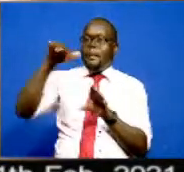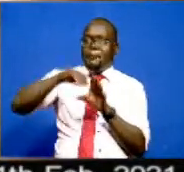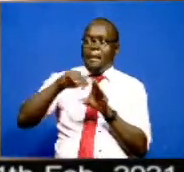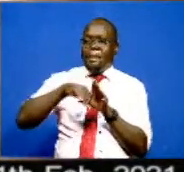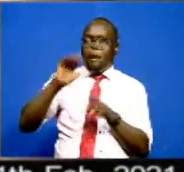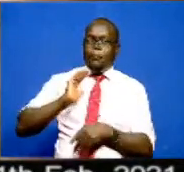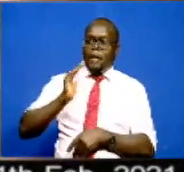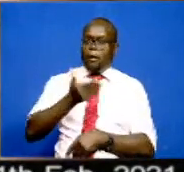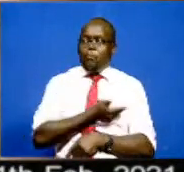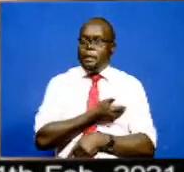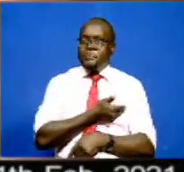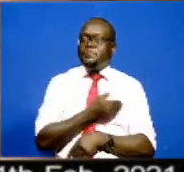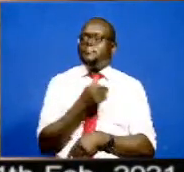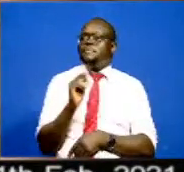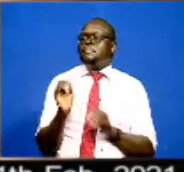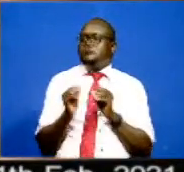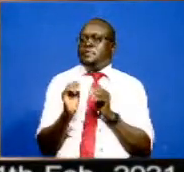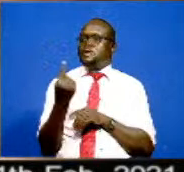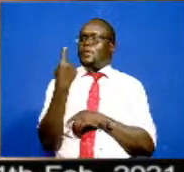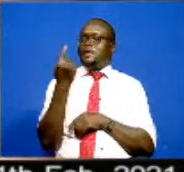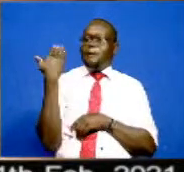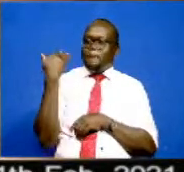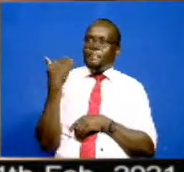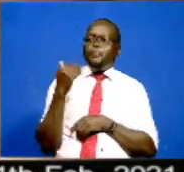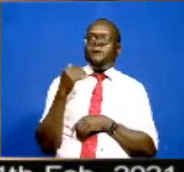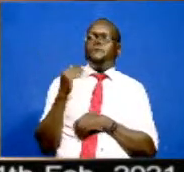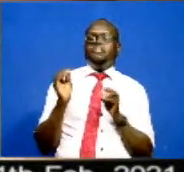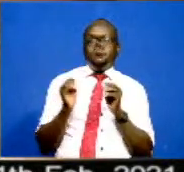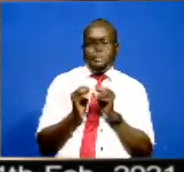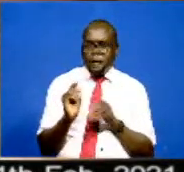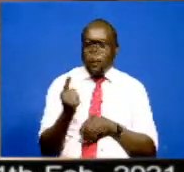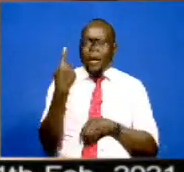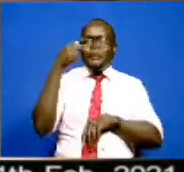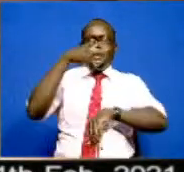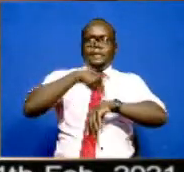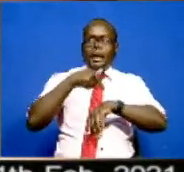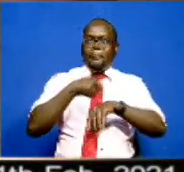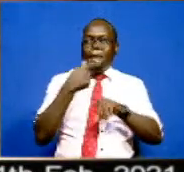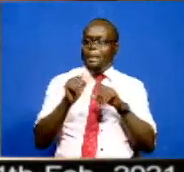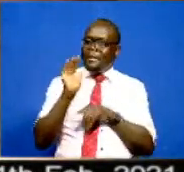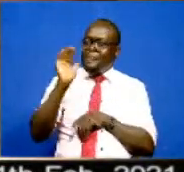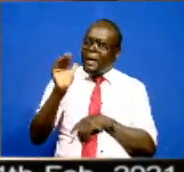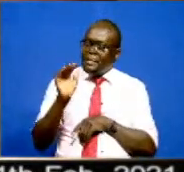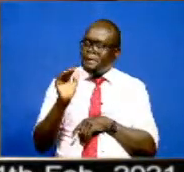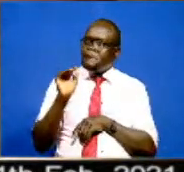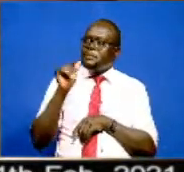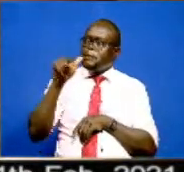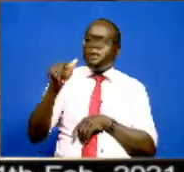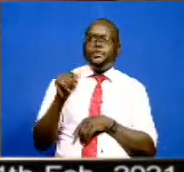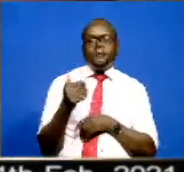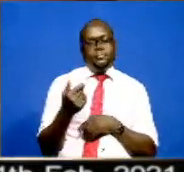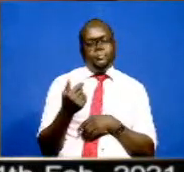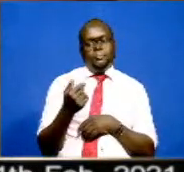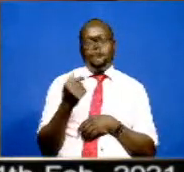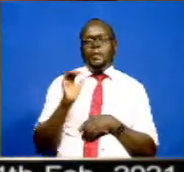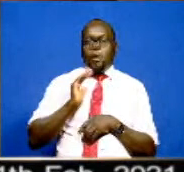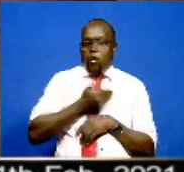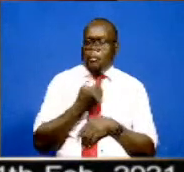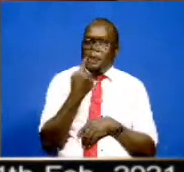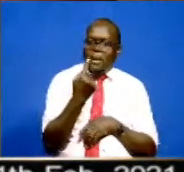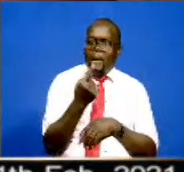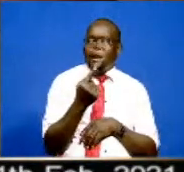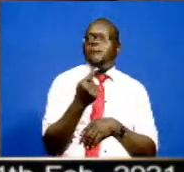privileges where they've only met once. I used to be in privileges and we met once. But I asked him, are you in privileges alone? He says